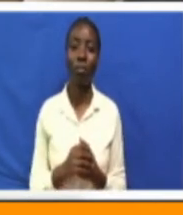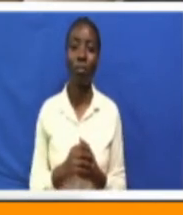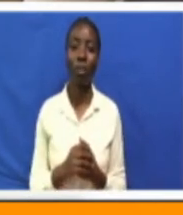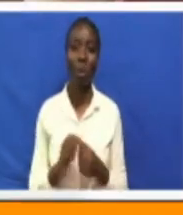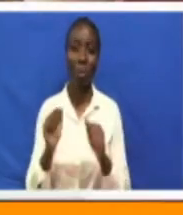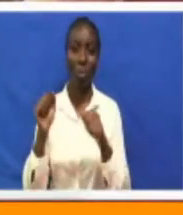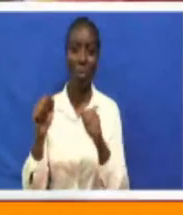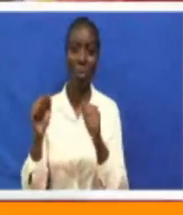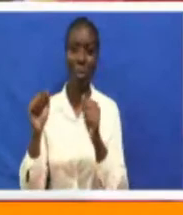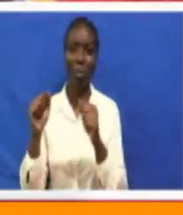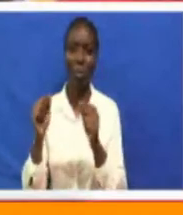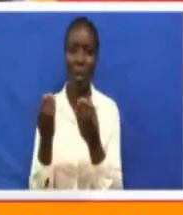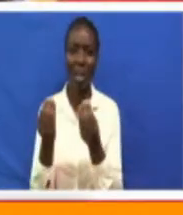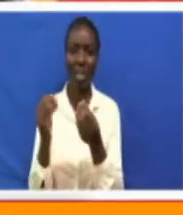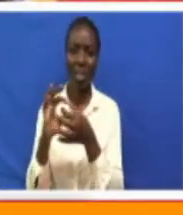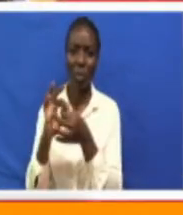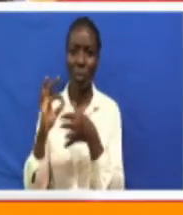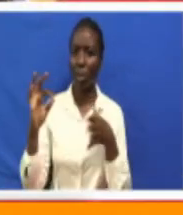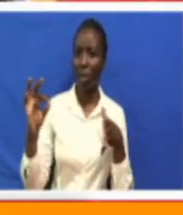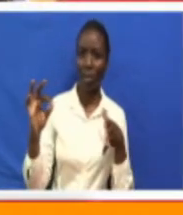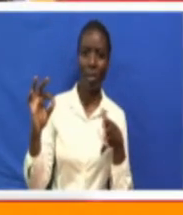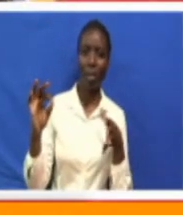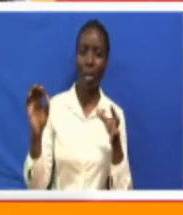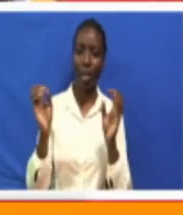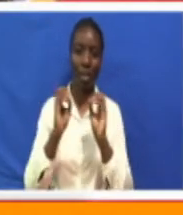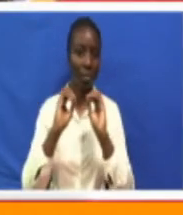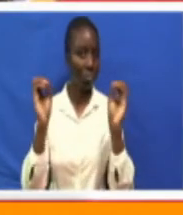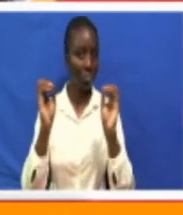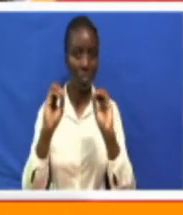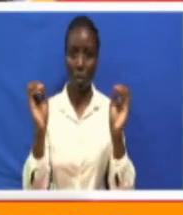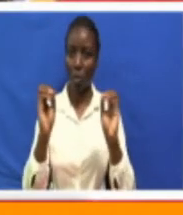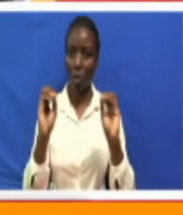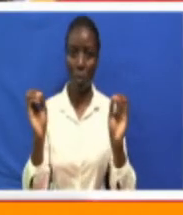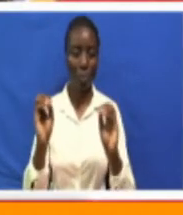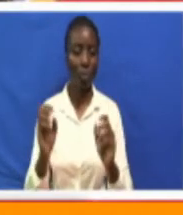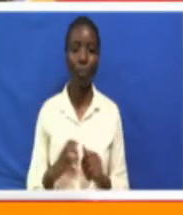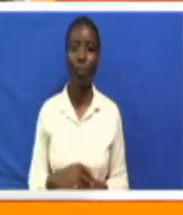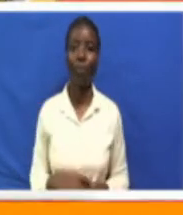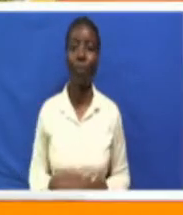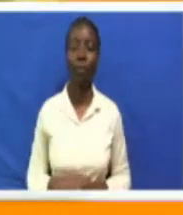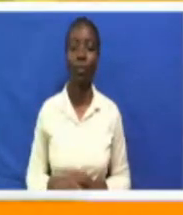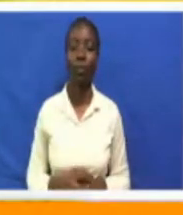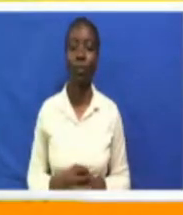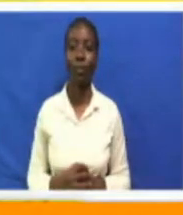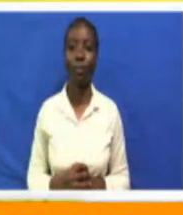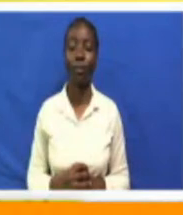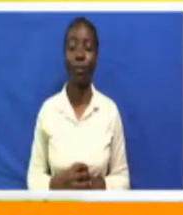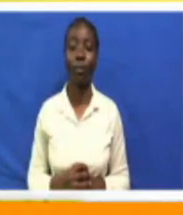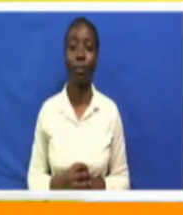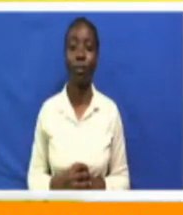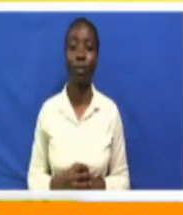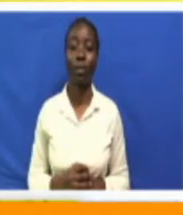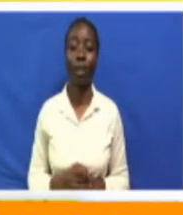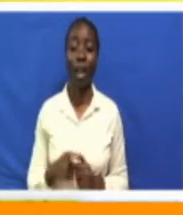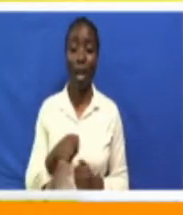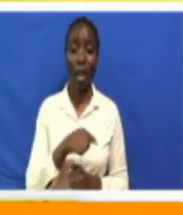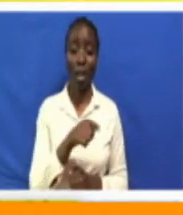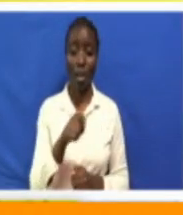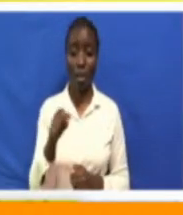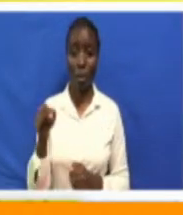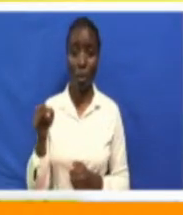disintegration no it is not those basic